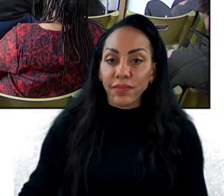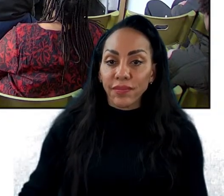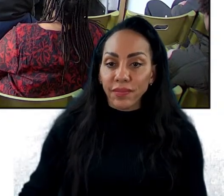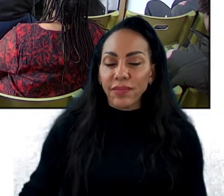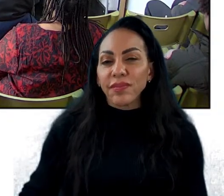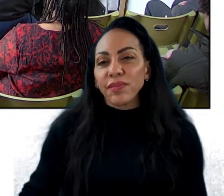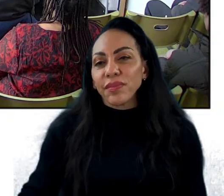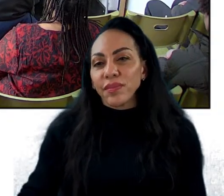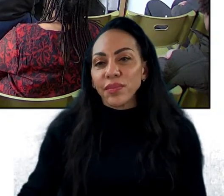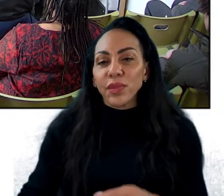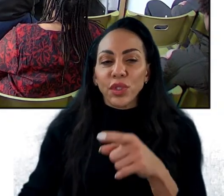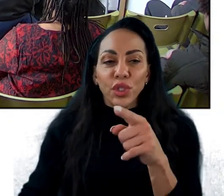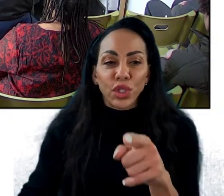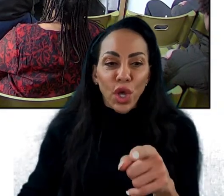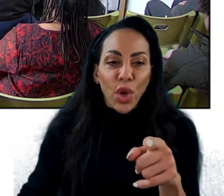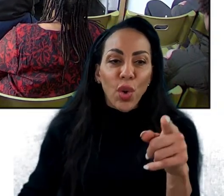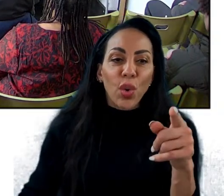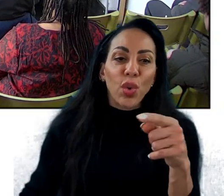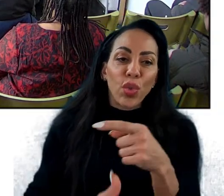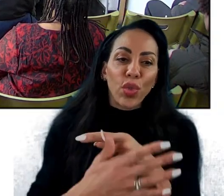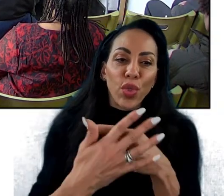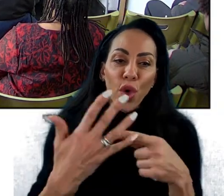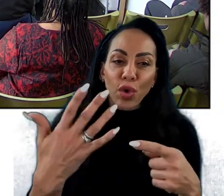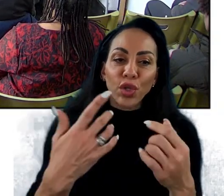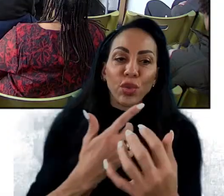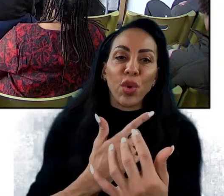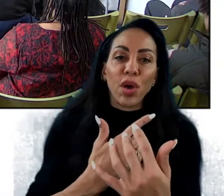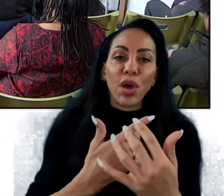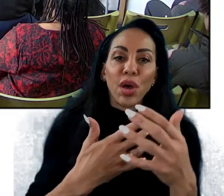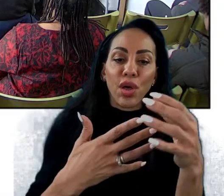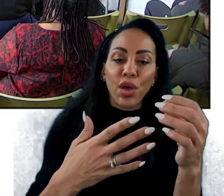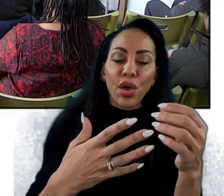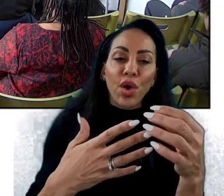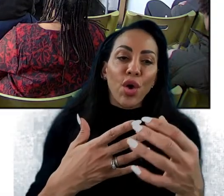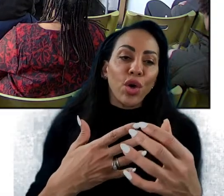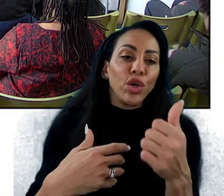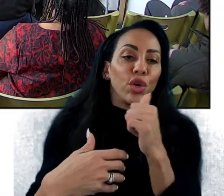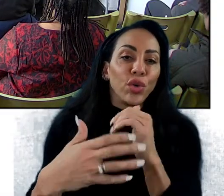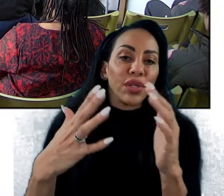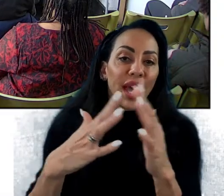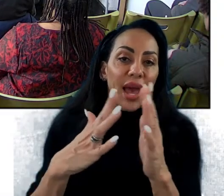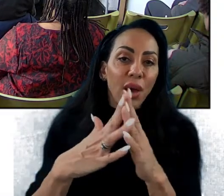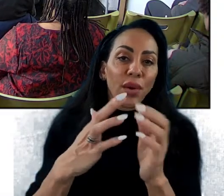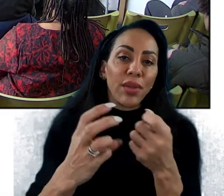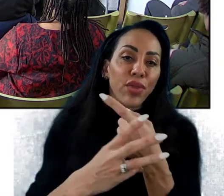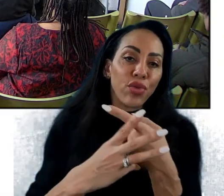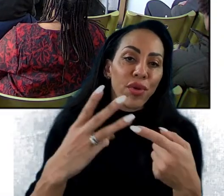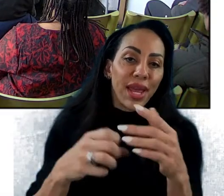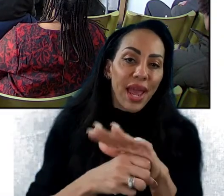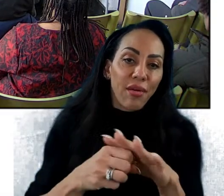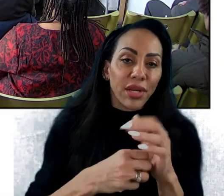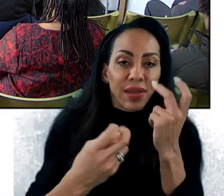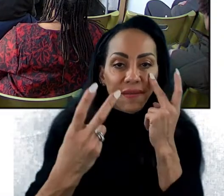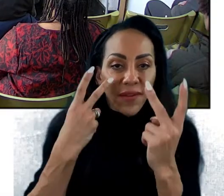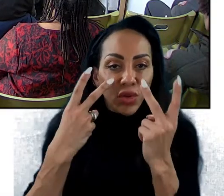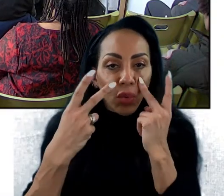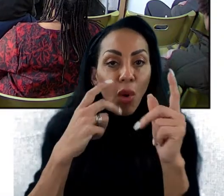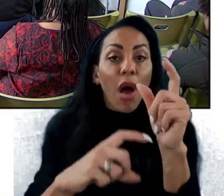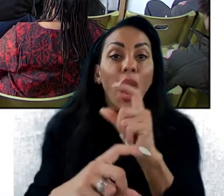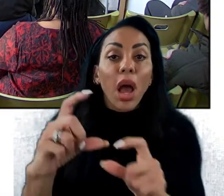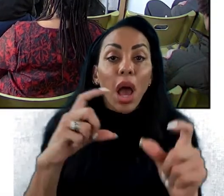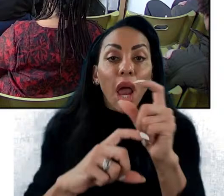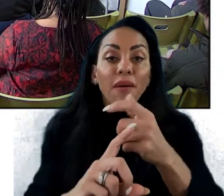three areas of the design, I think. One is the visuals. So you've got the colourful background and